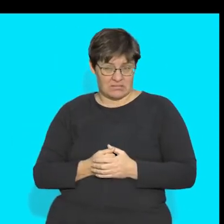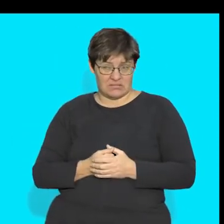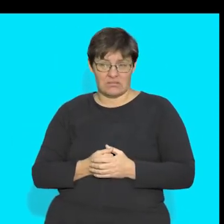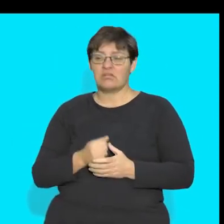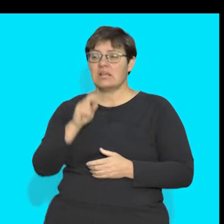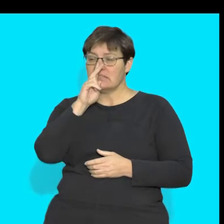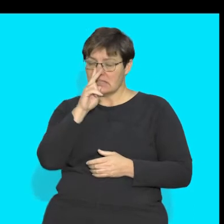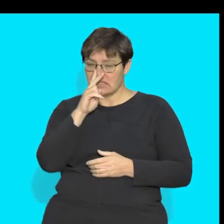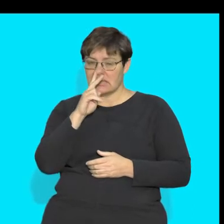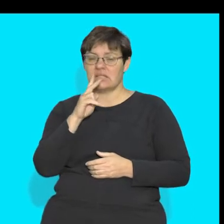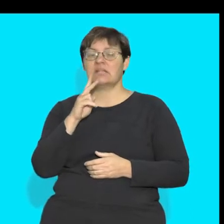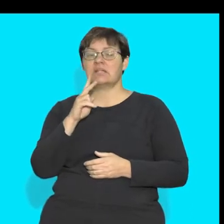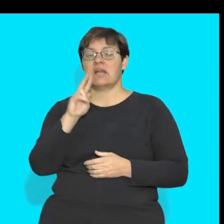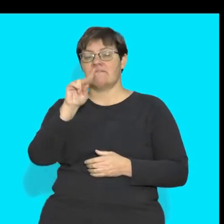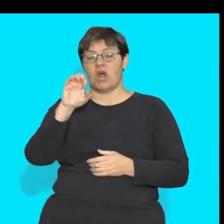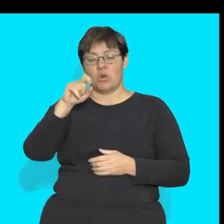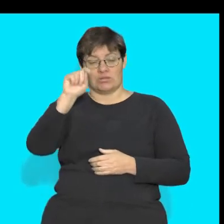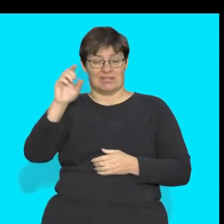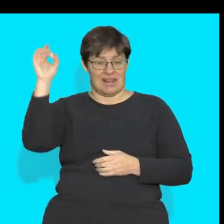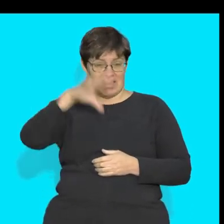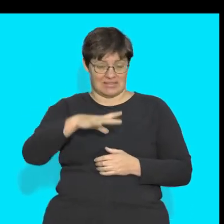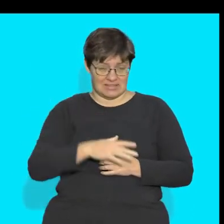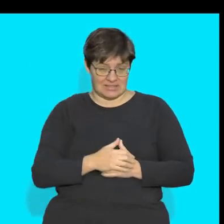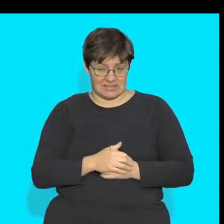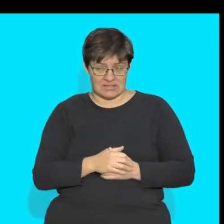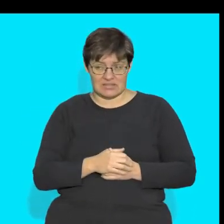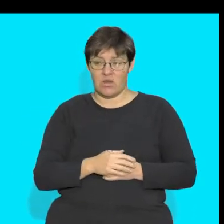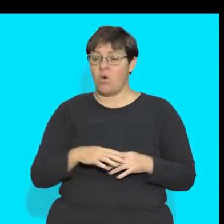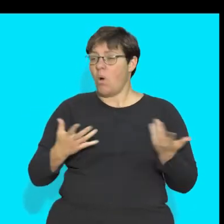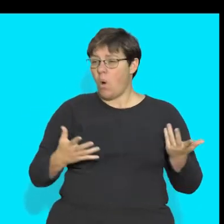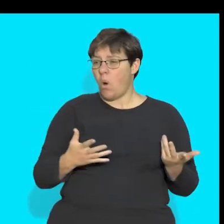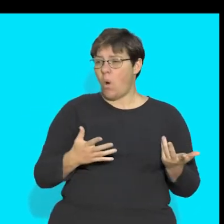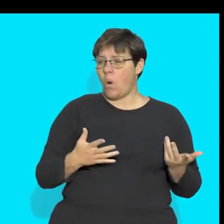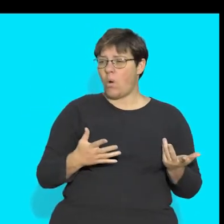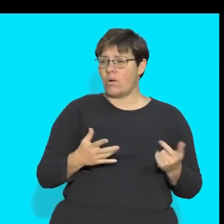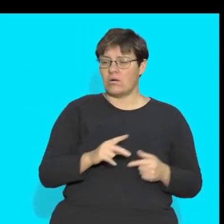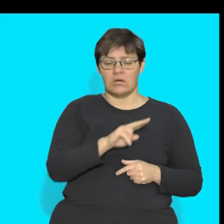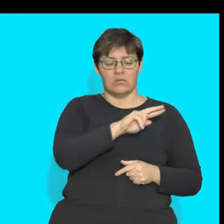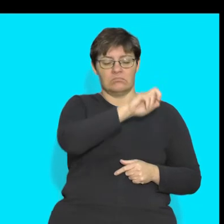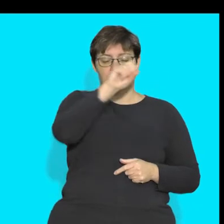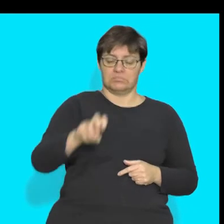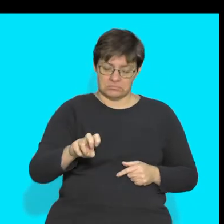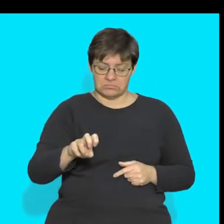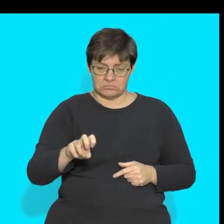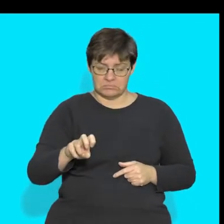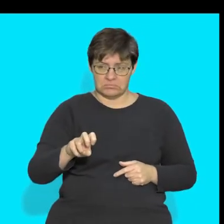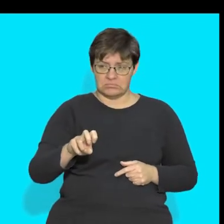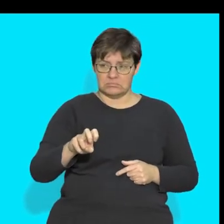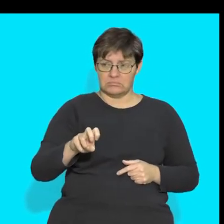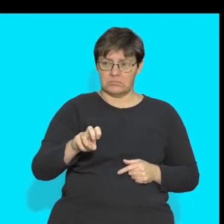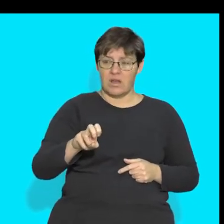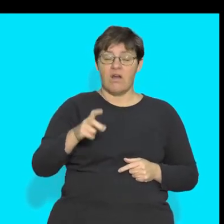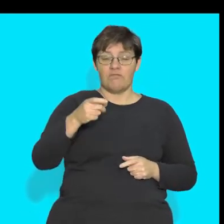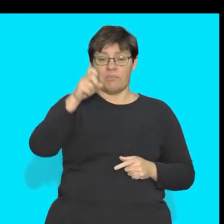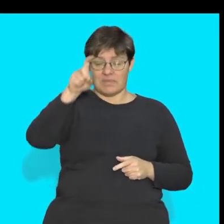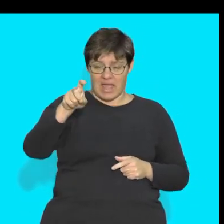to see purple light, violet light, okay? If it only jumped to that state, and now